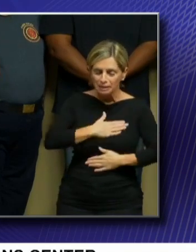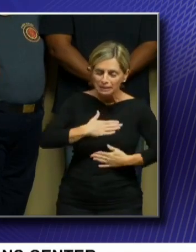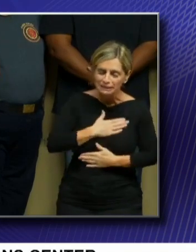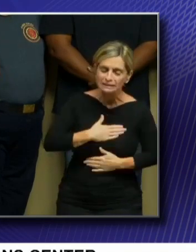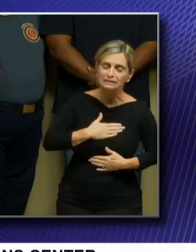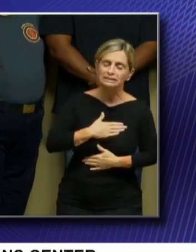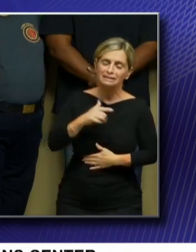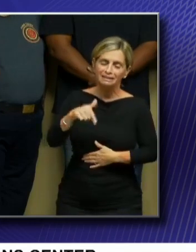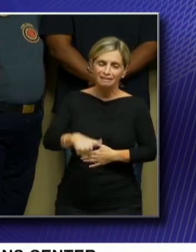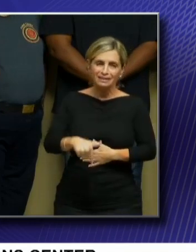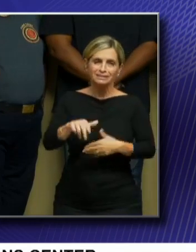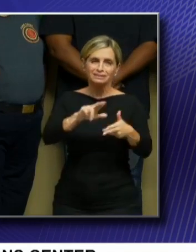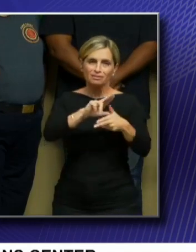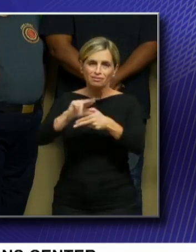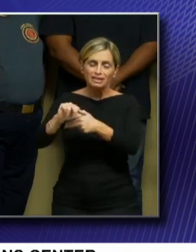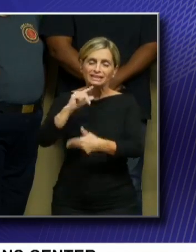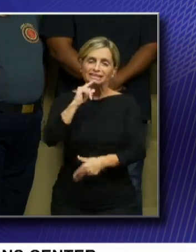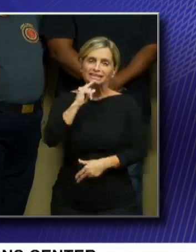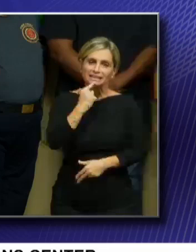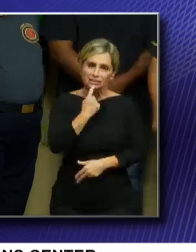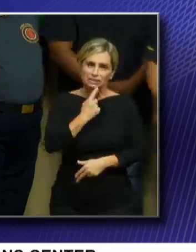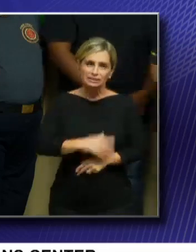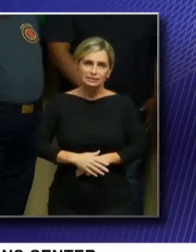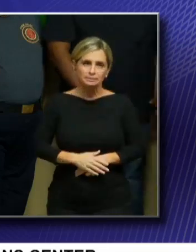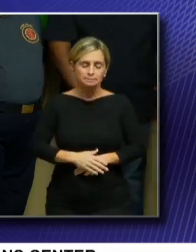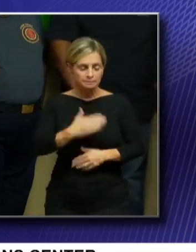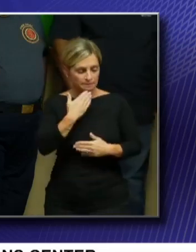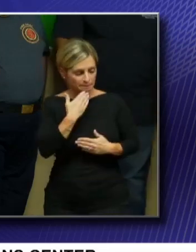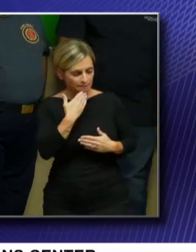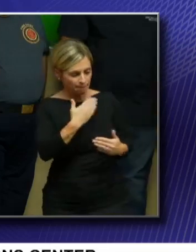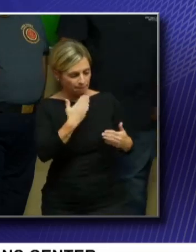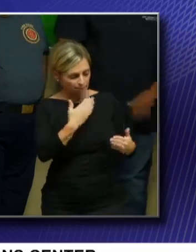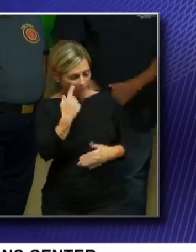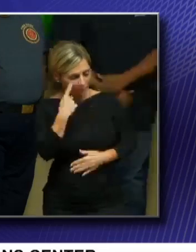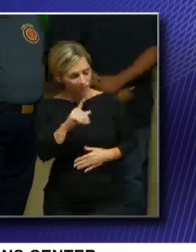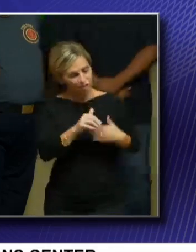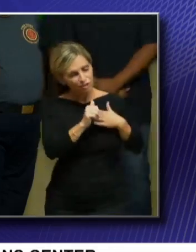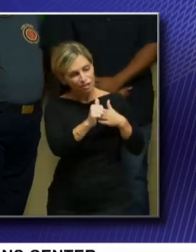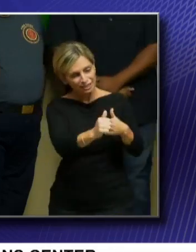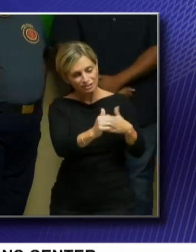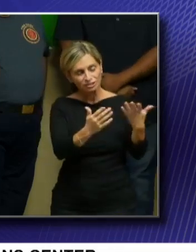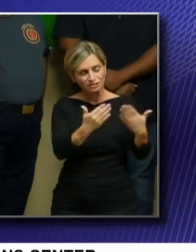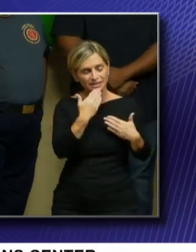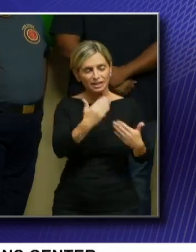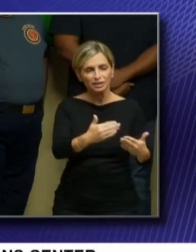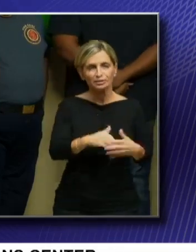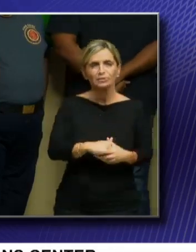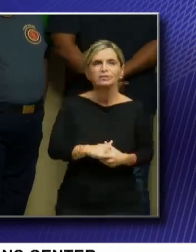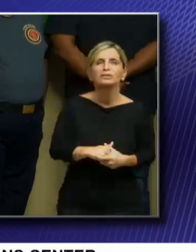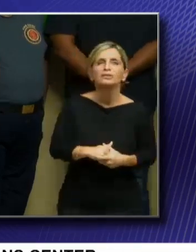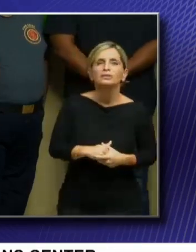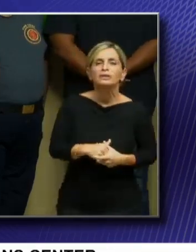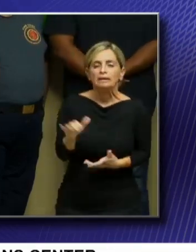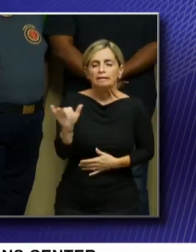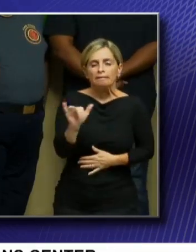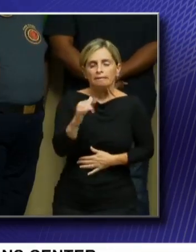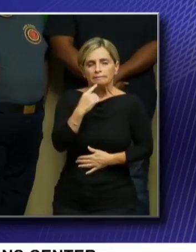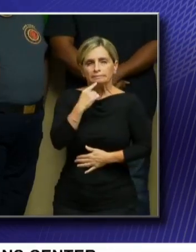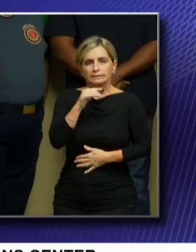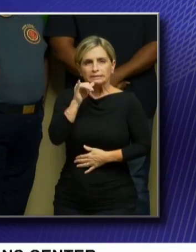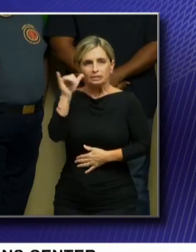very seriously. Mr. Tipton, thank you. Thanks for your leadership, too. As I mentioned